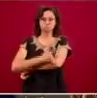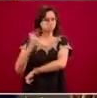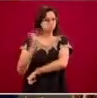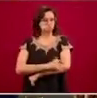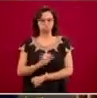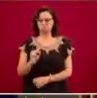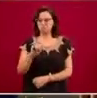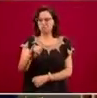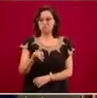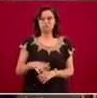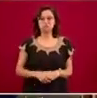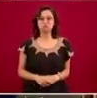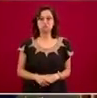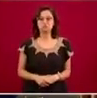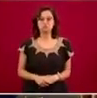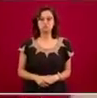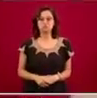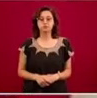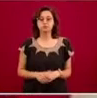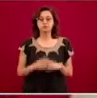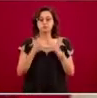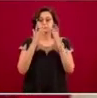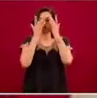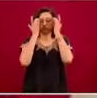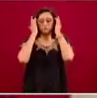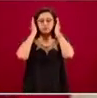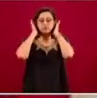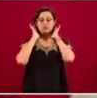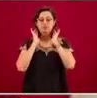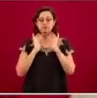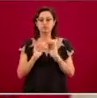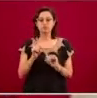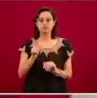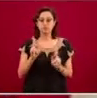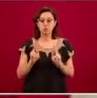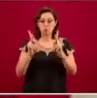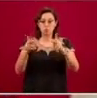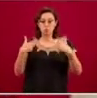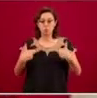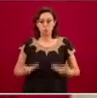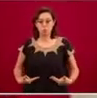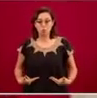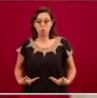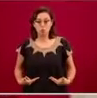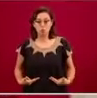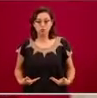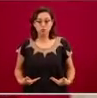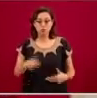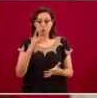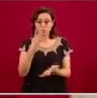getting to the final destination. So we will address these problems, but we need you to denounce them.